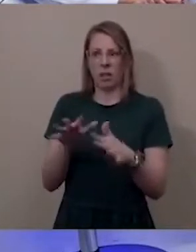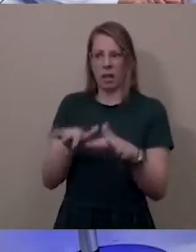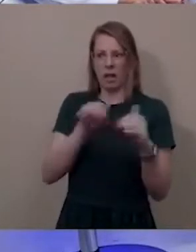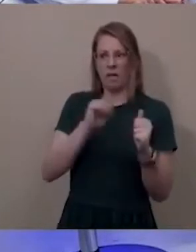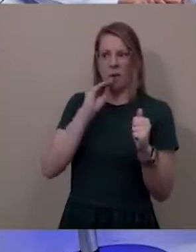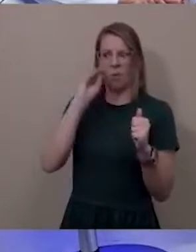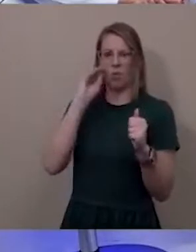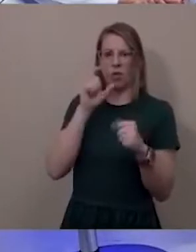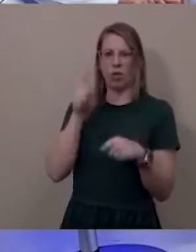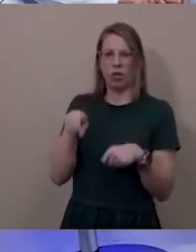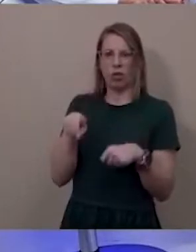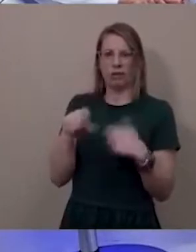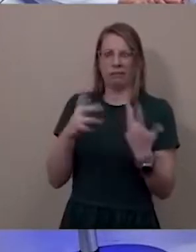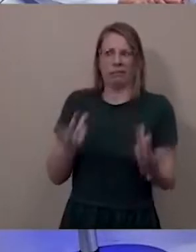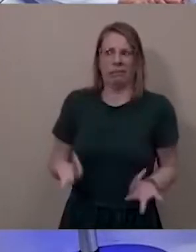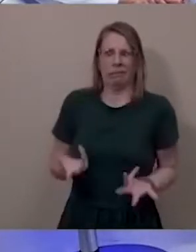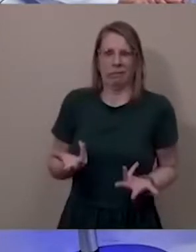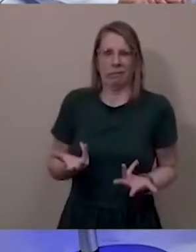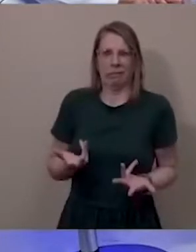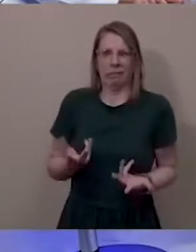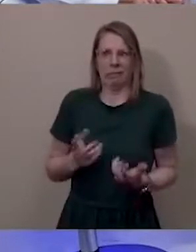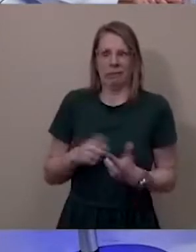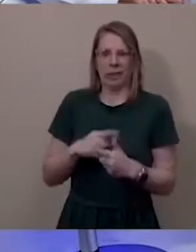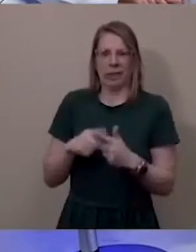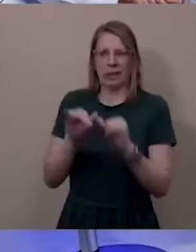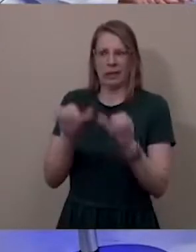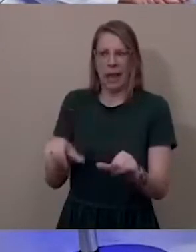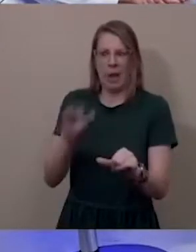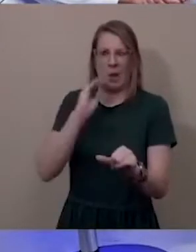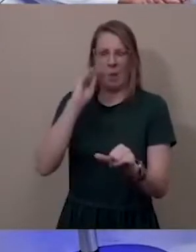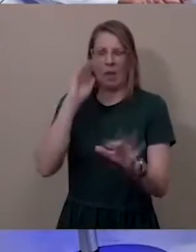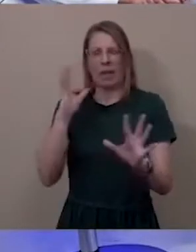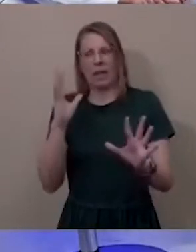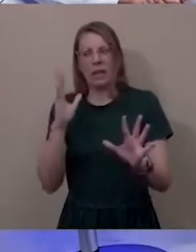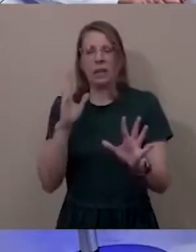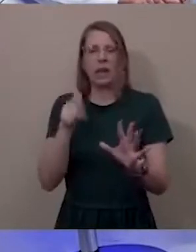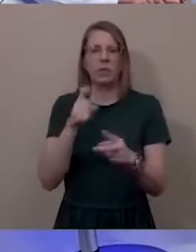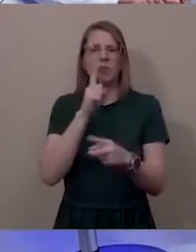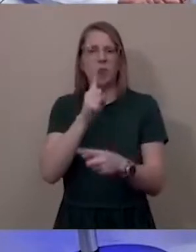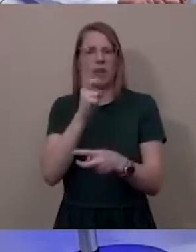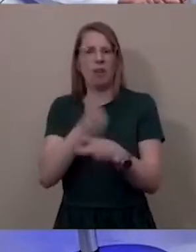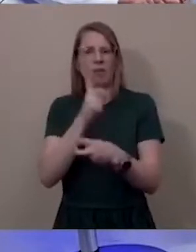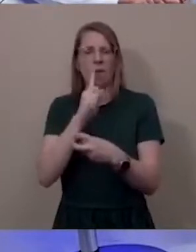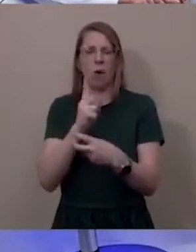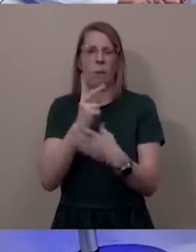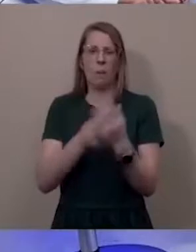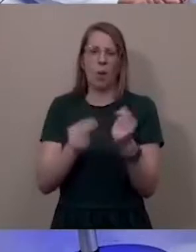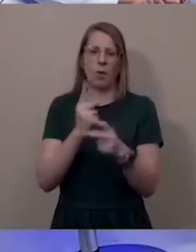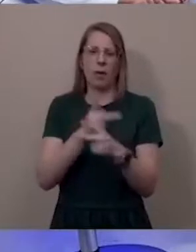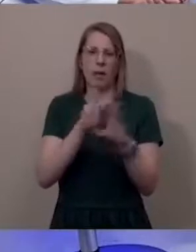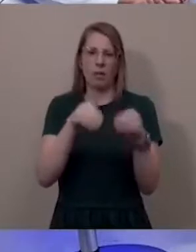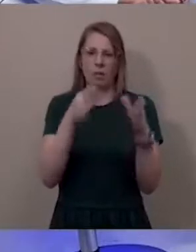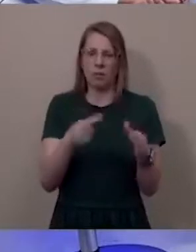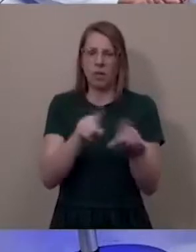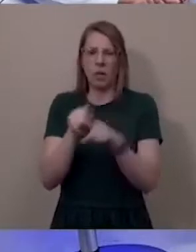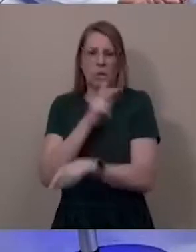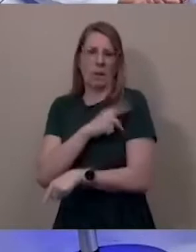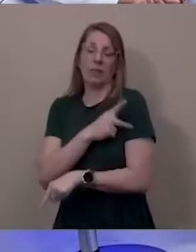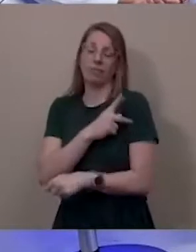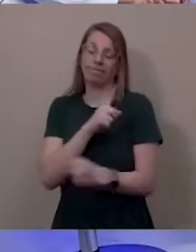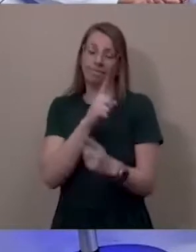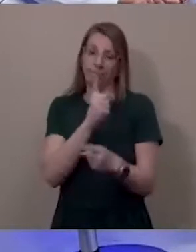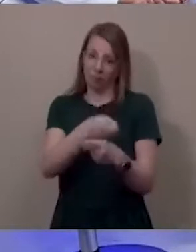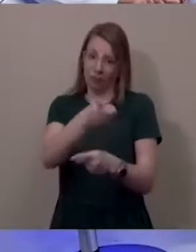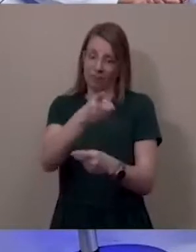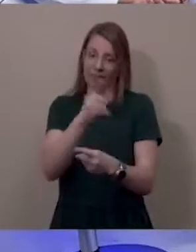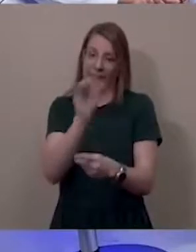home and then stay at home all the time. I think that's going to be really hard on both the caregiver and the patient. That's it. That's exactly it.